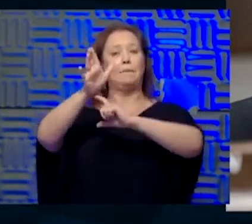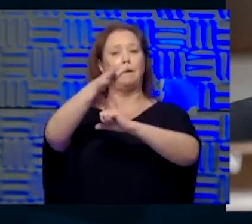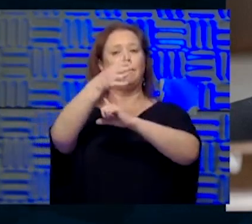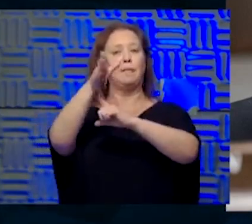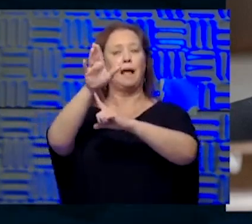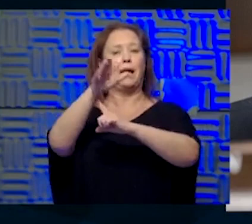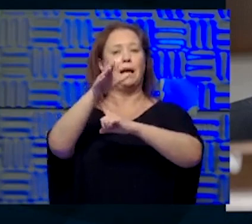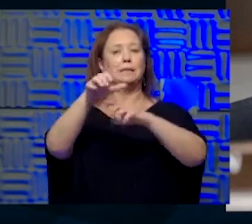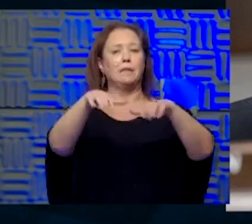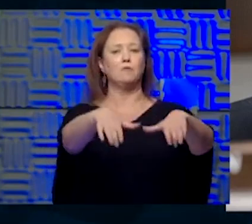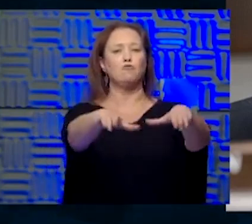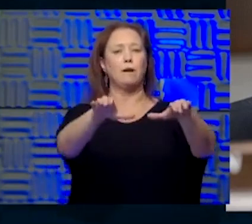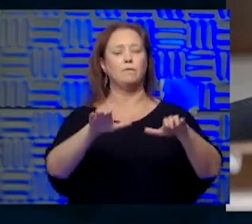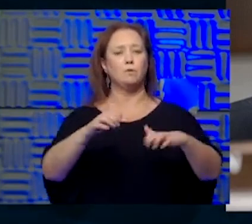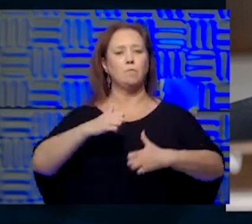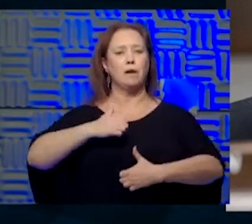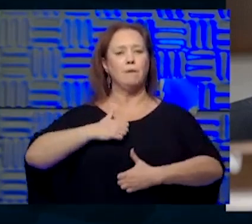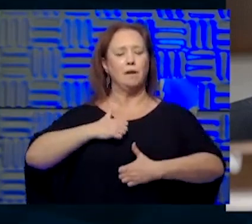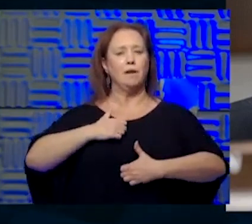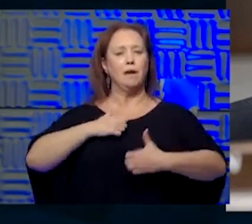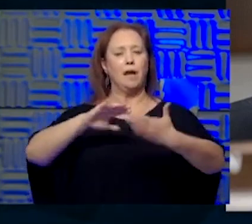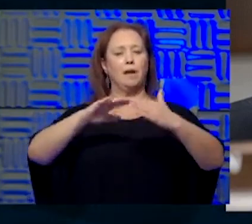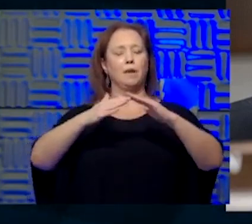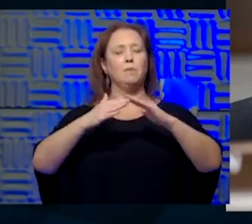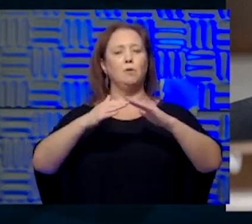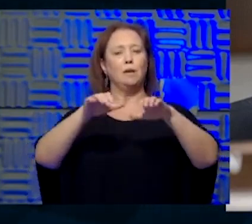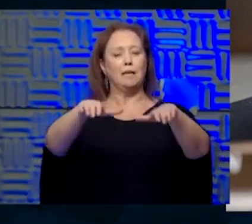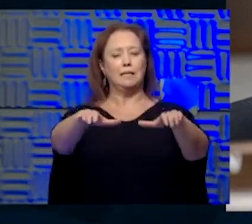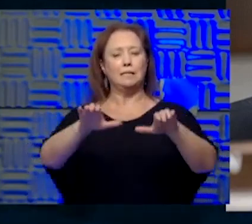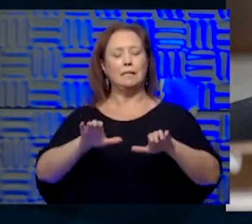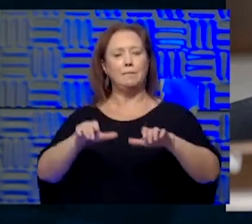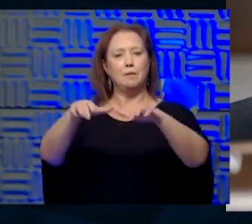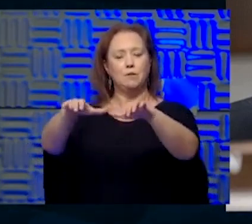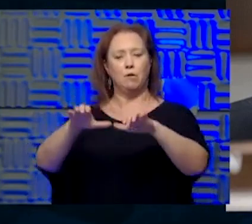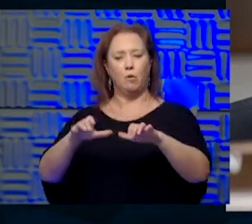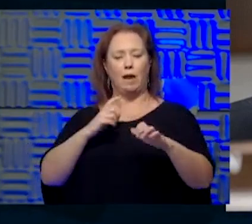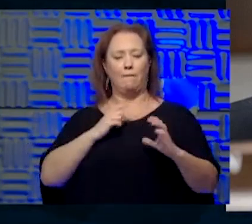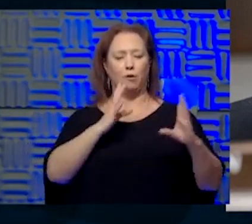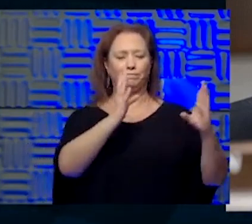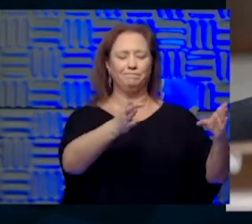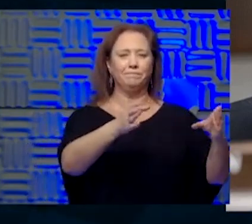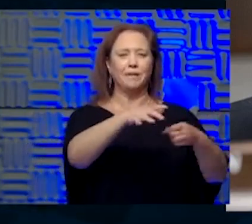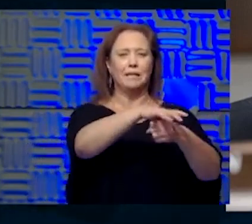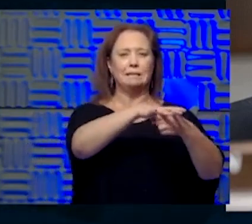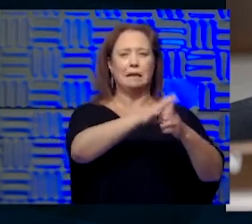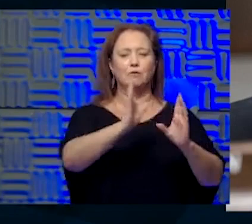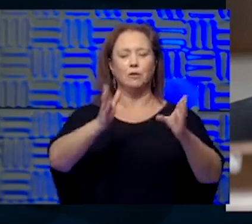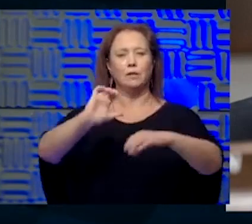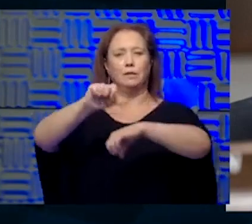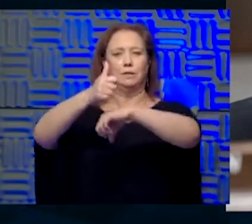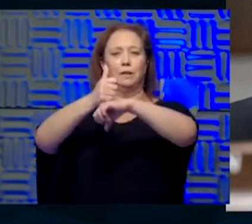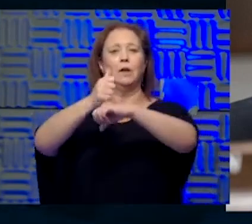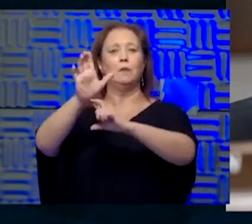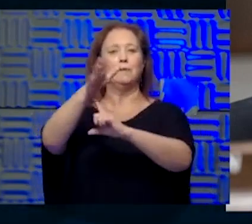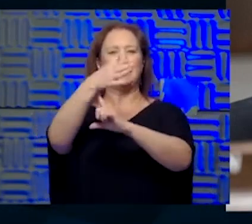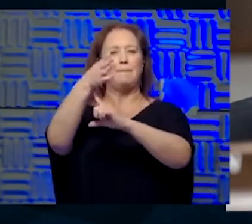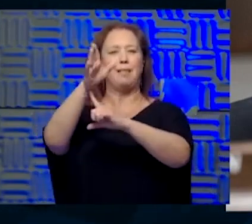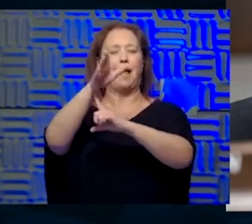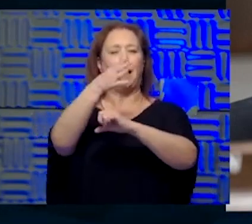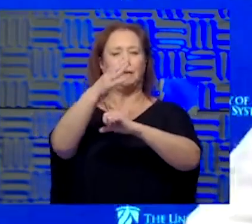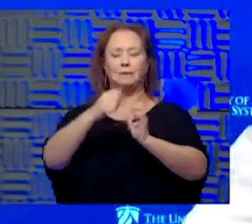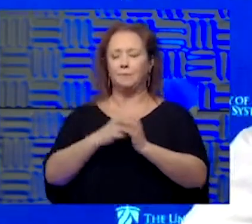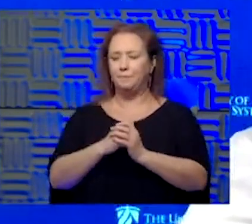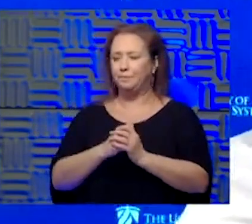graves in a community cemetery in which we each have our own section of the cemetery and will be socially distanced.